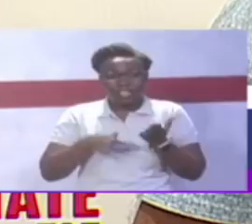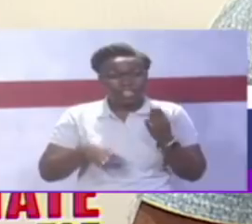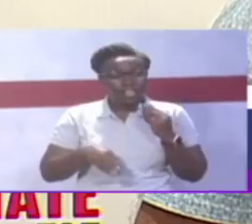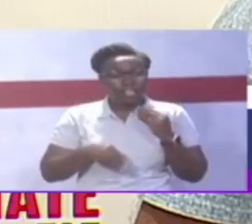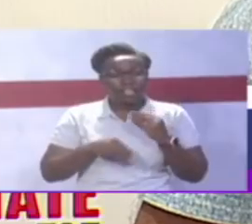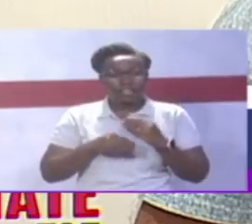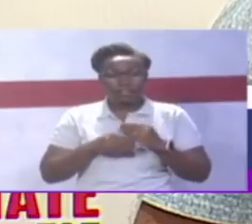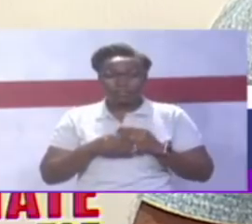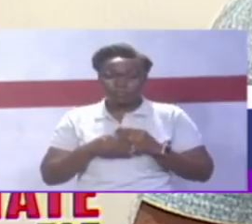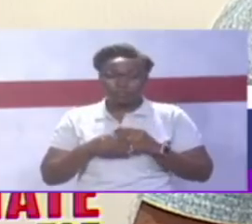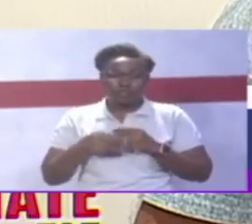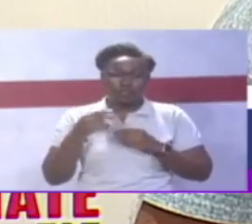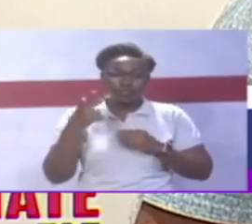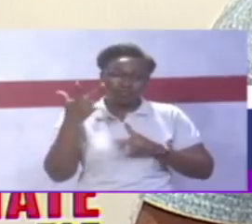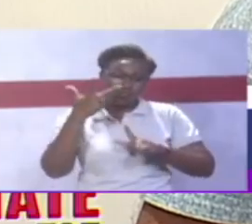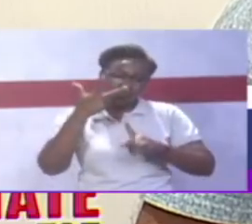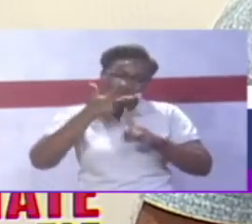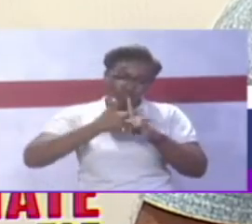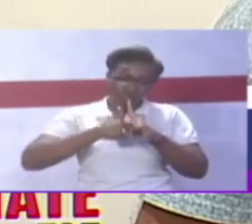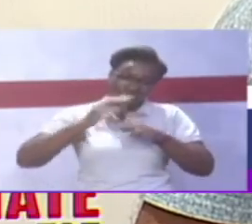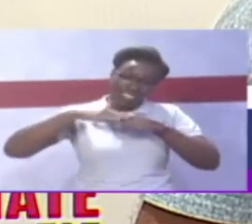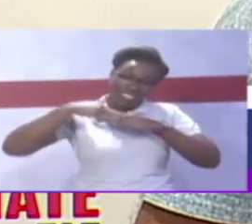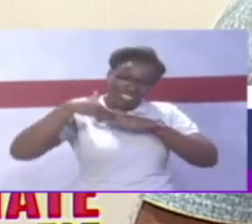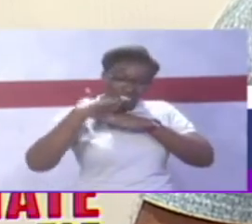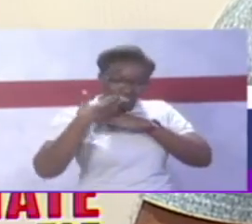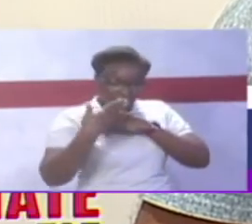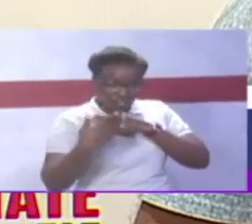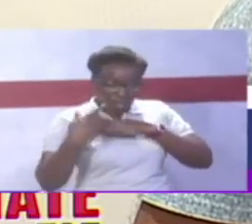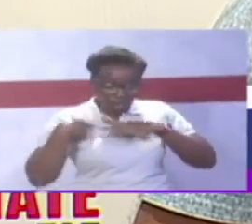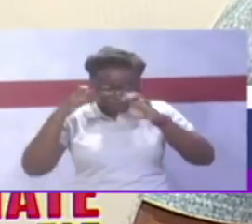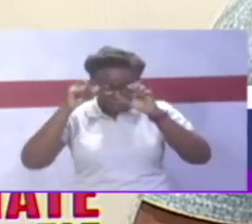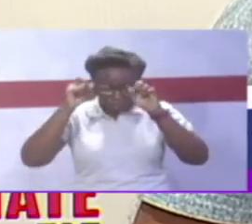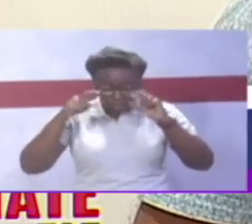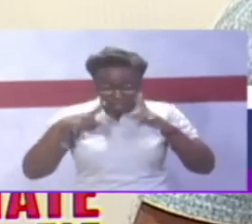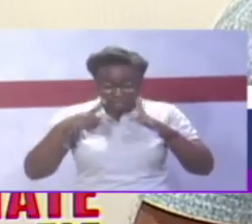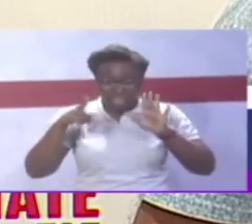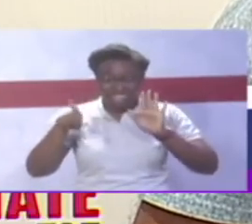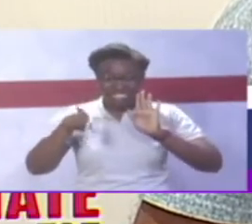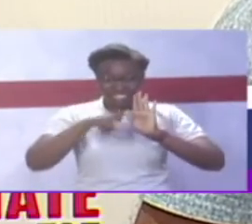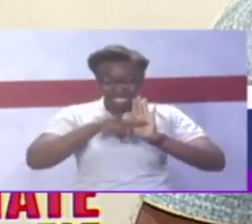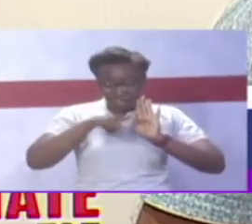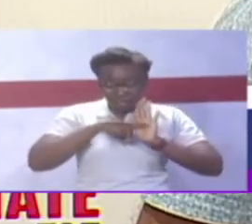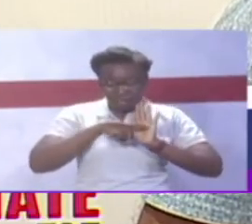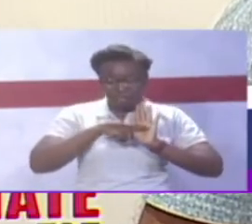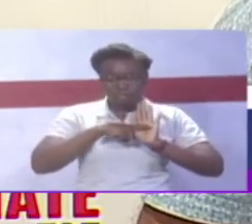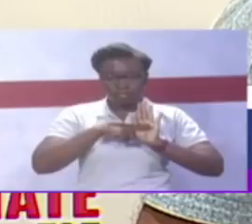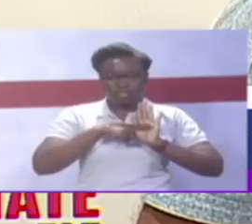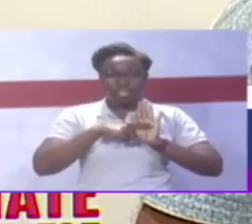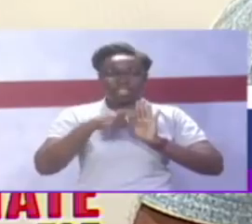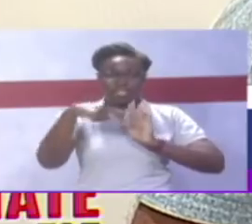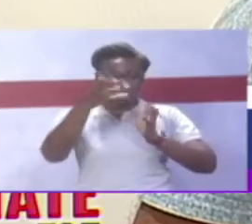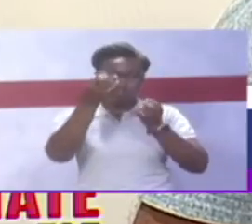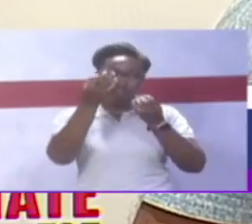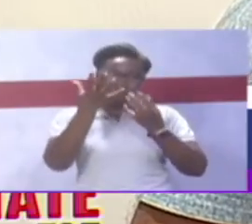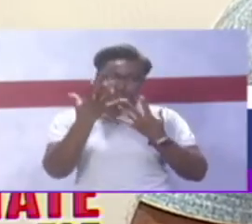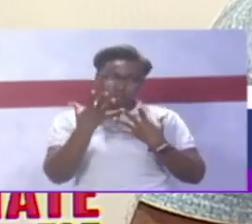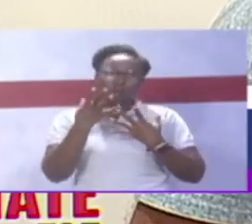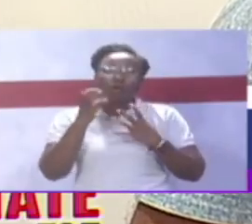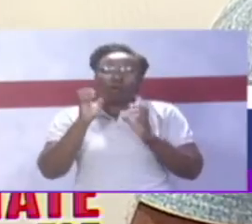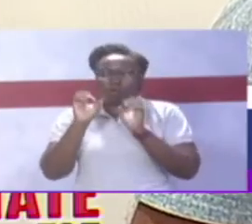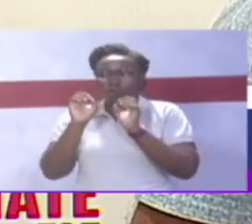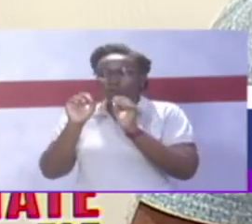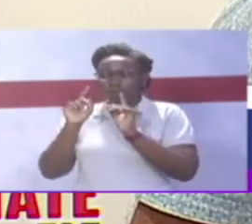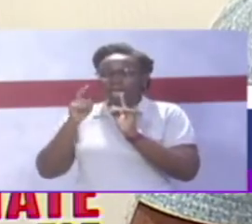and 3 months after I was tested negative, they told me it would be okay to take